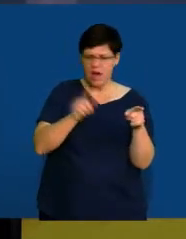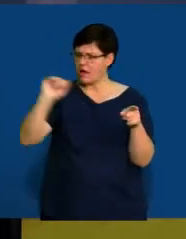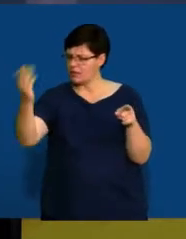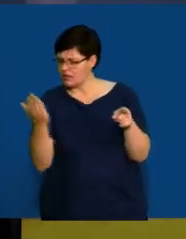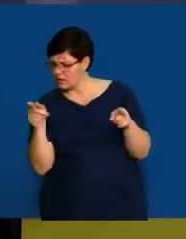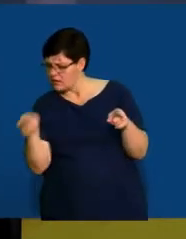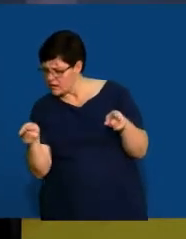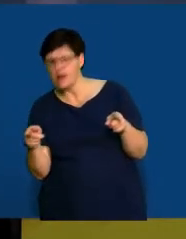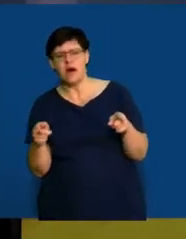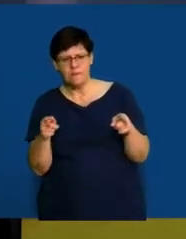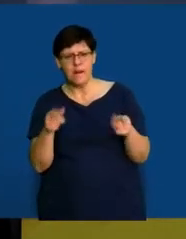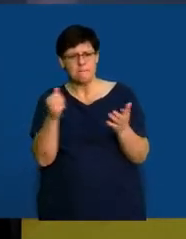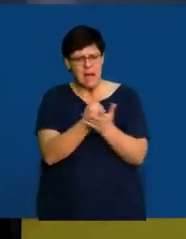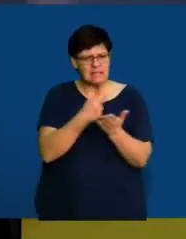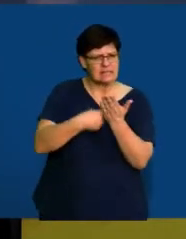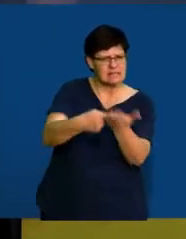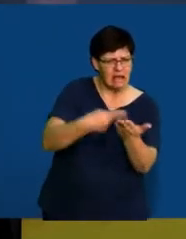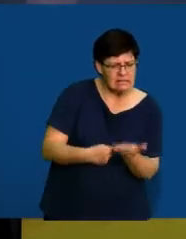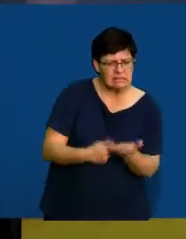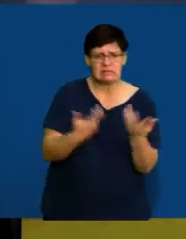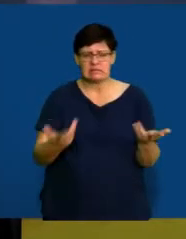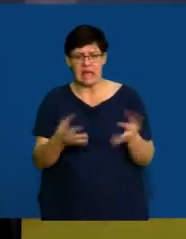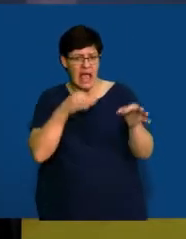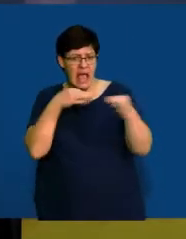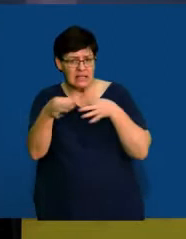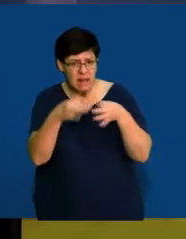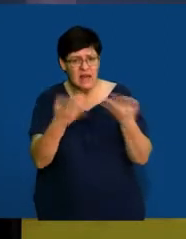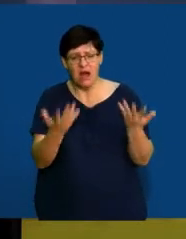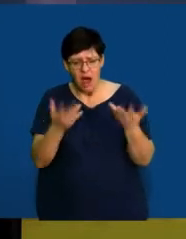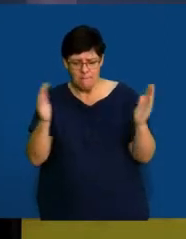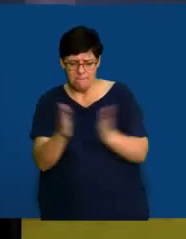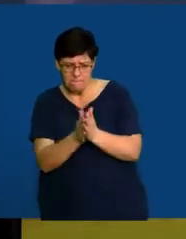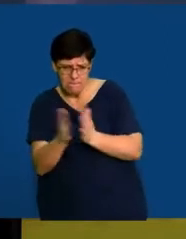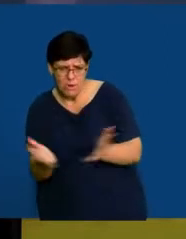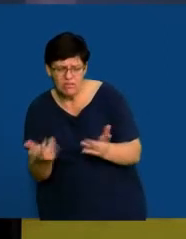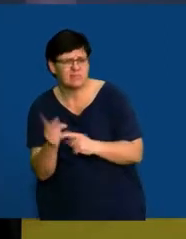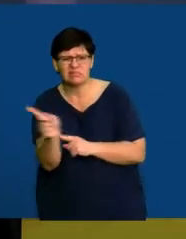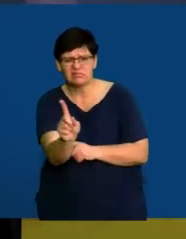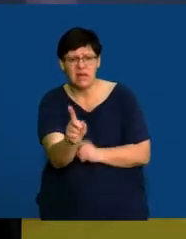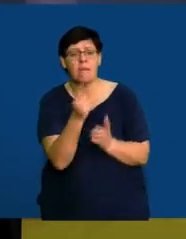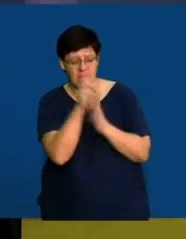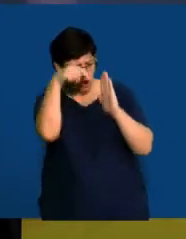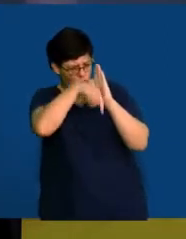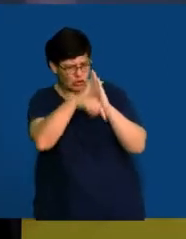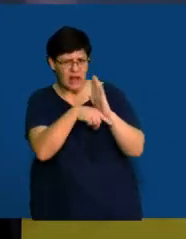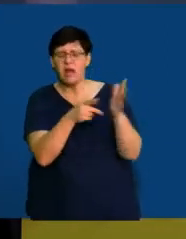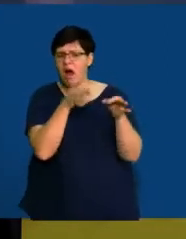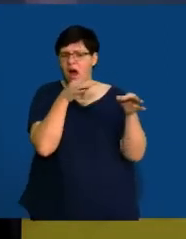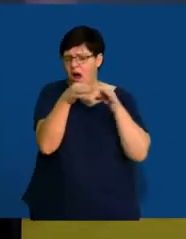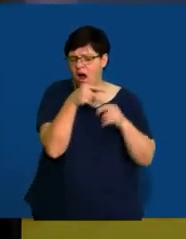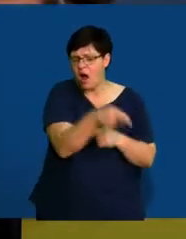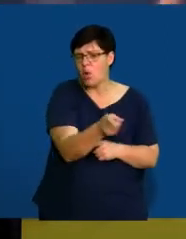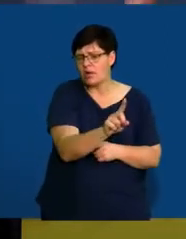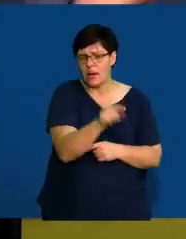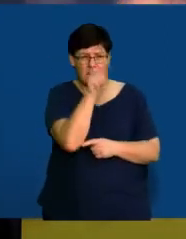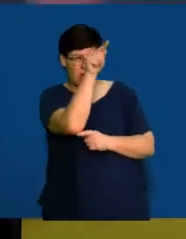instructional verbs, those verbs of discuss, explain, and look at the content that is being examined. Which one am